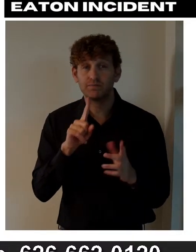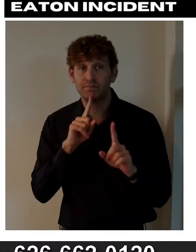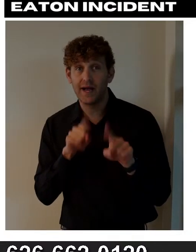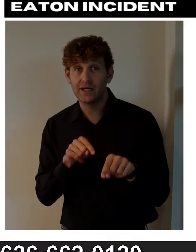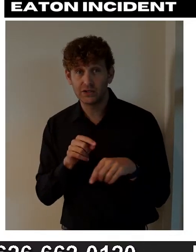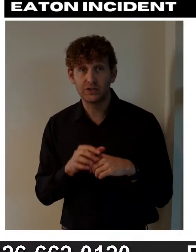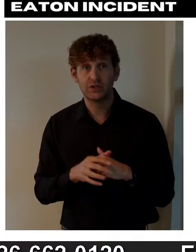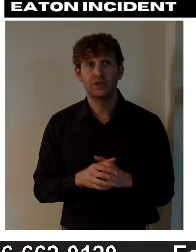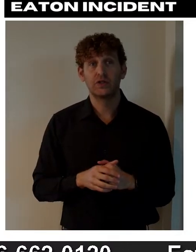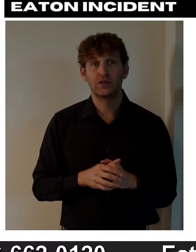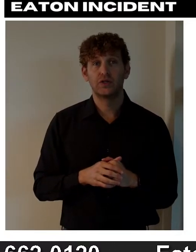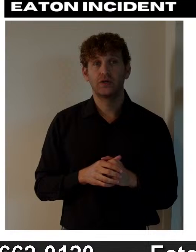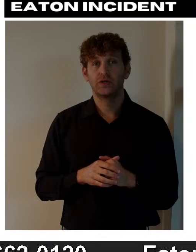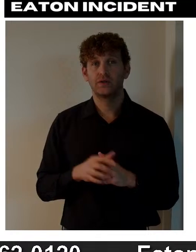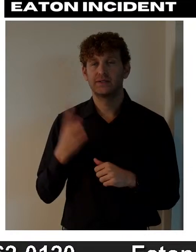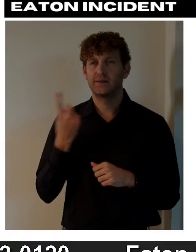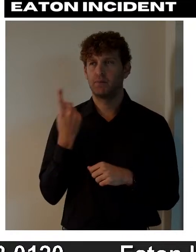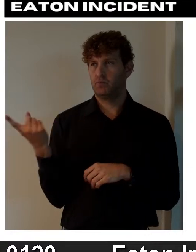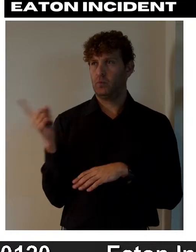that's been presented.